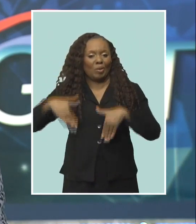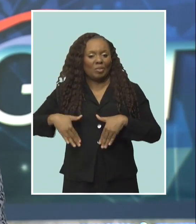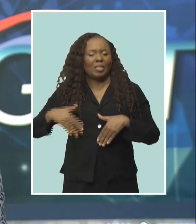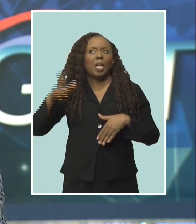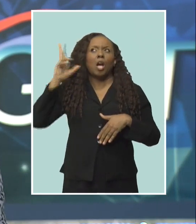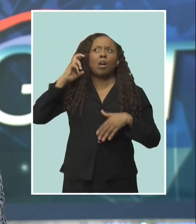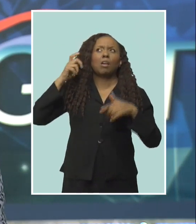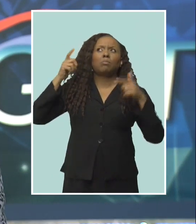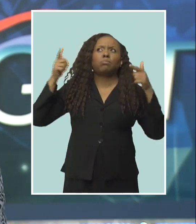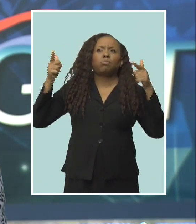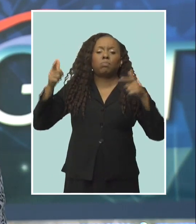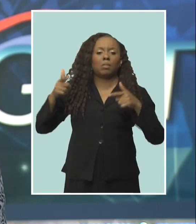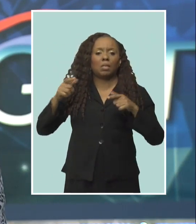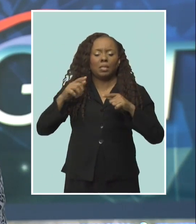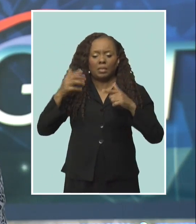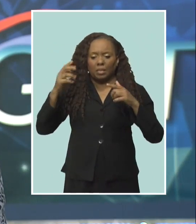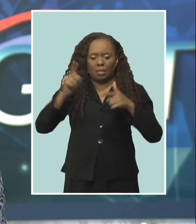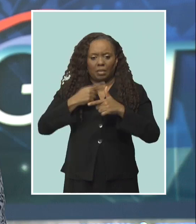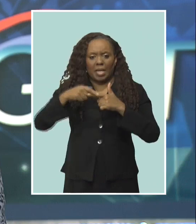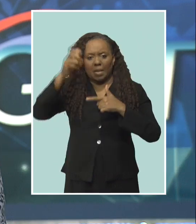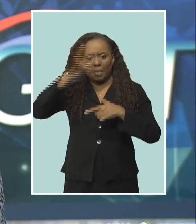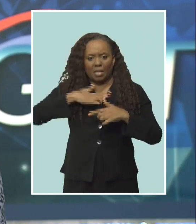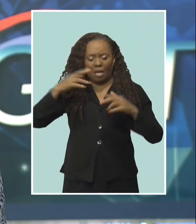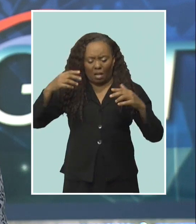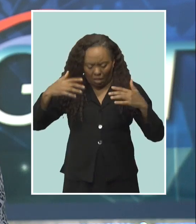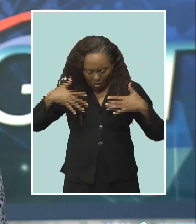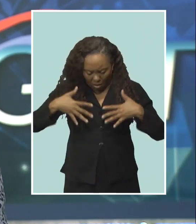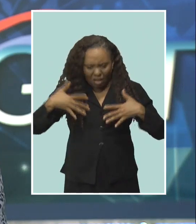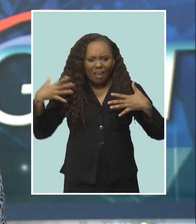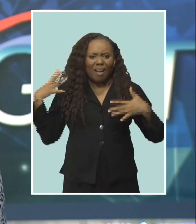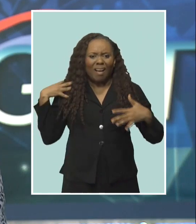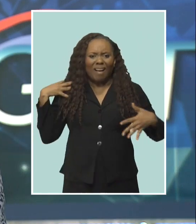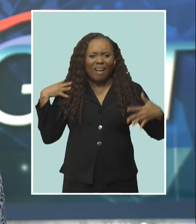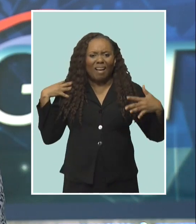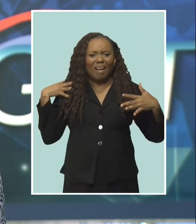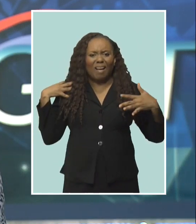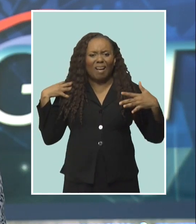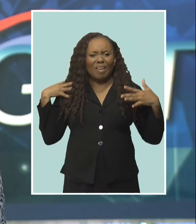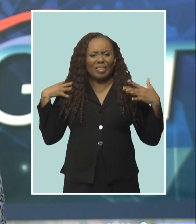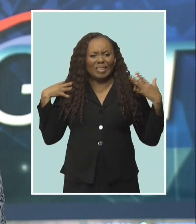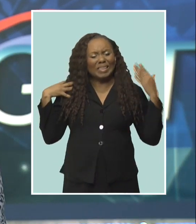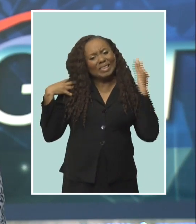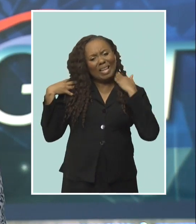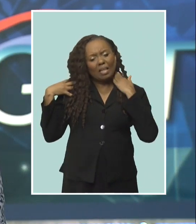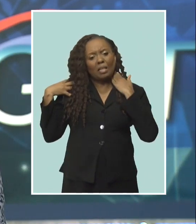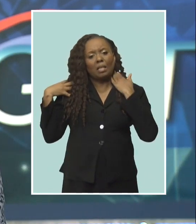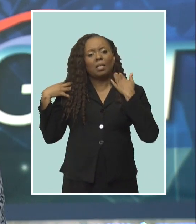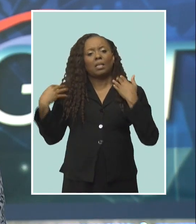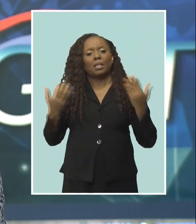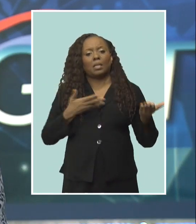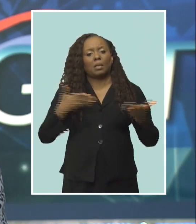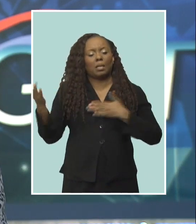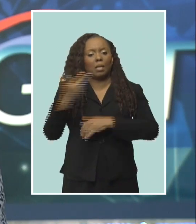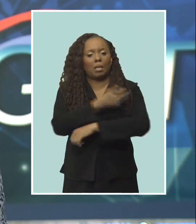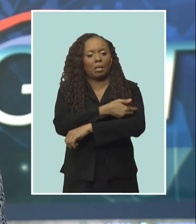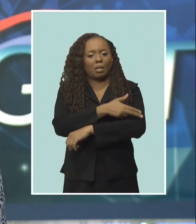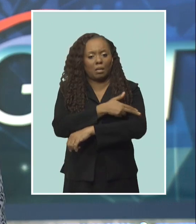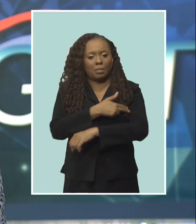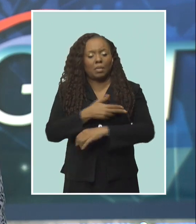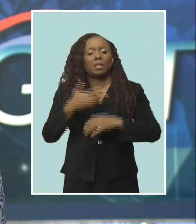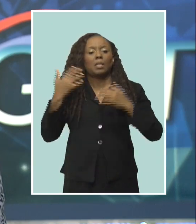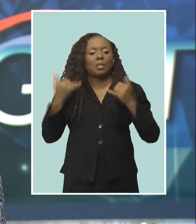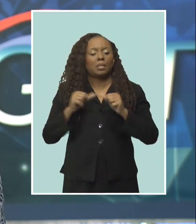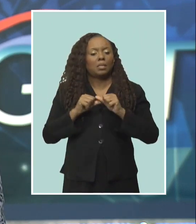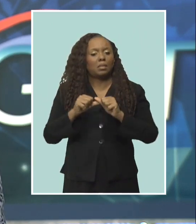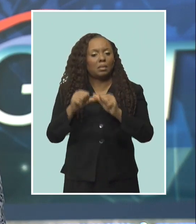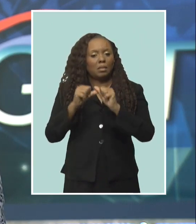discovered that he was injured in his neck and right shoulder. He was transported to the QEH in a private motor car and is in